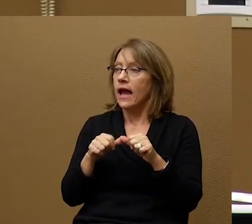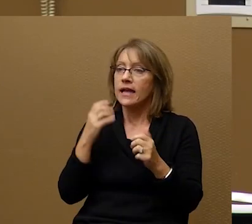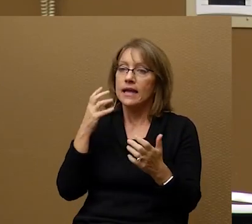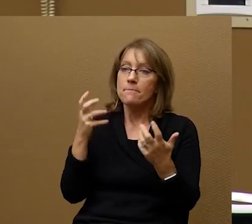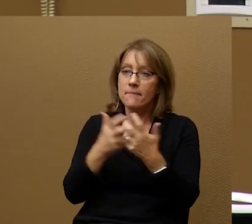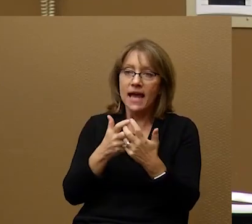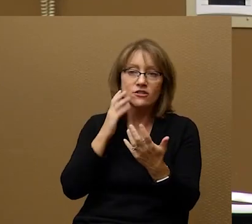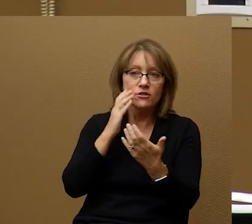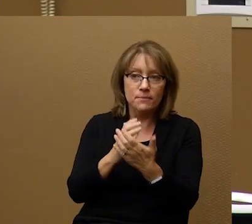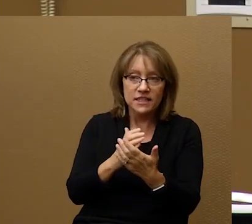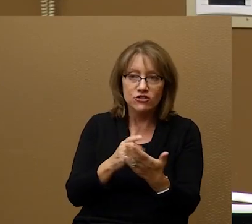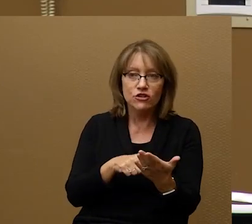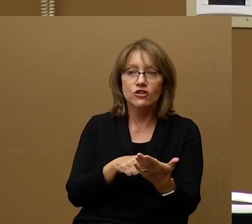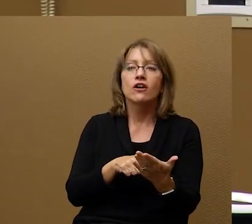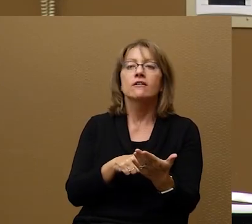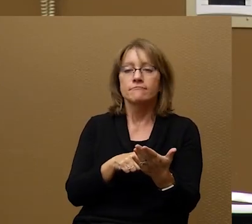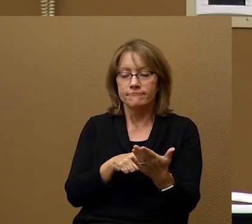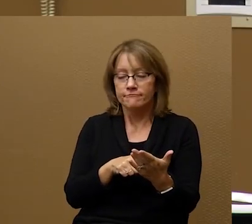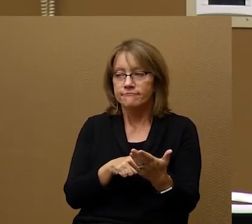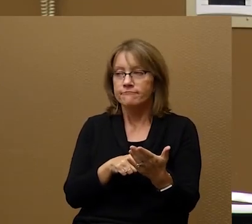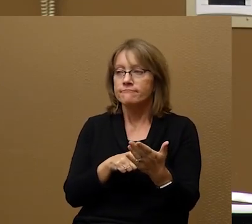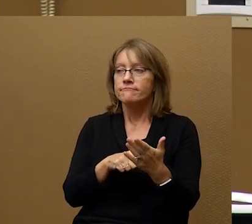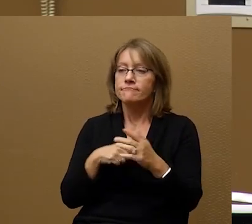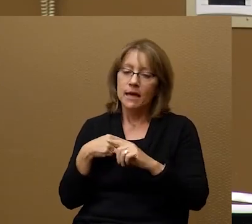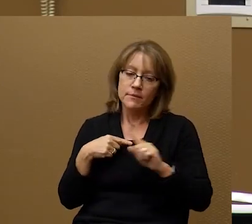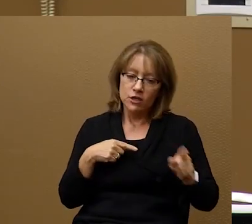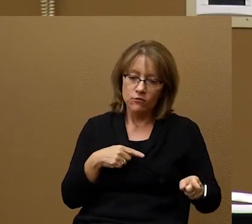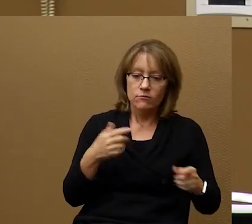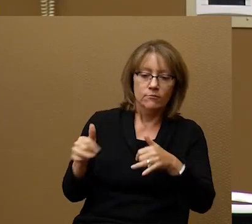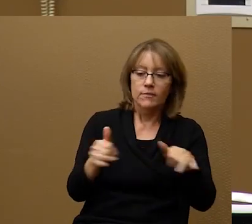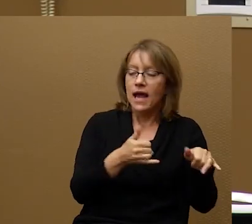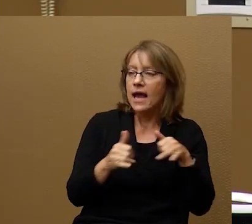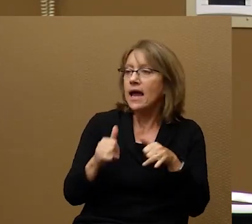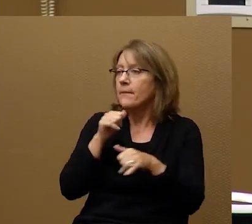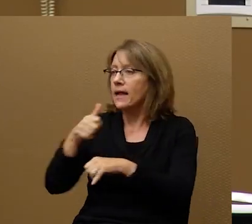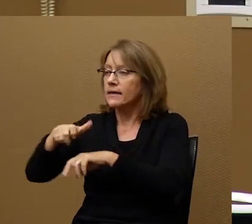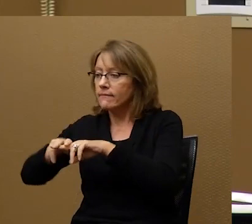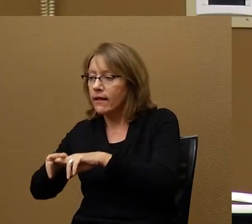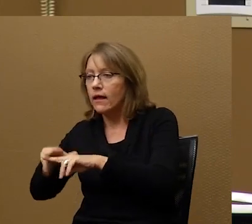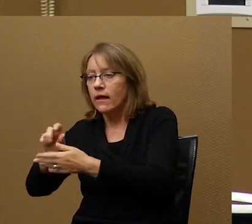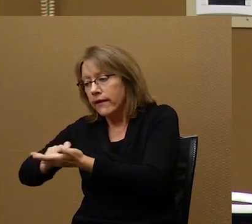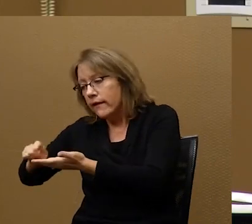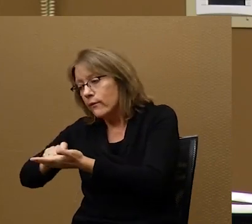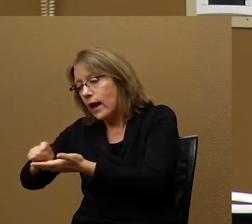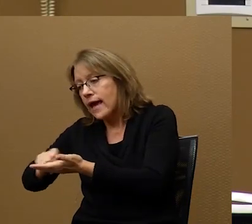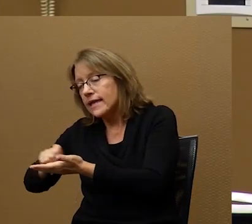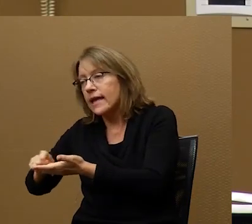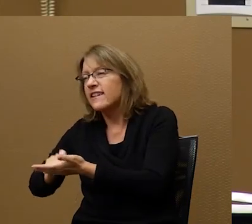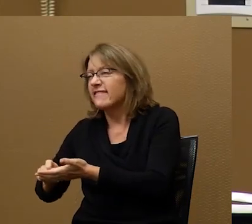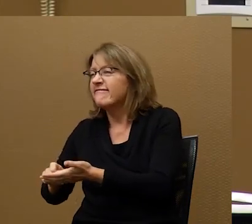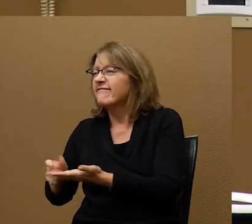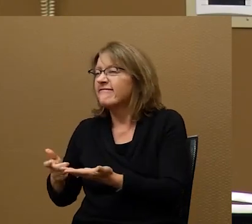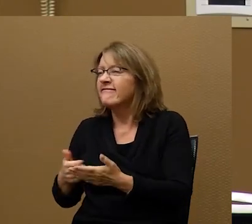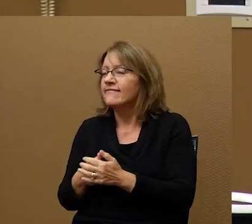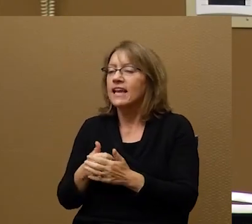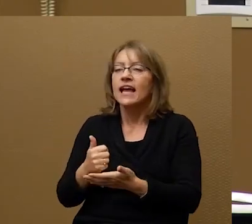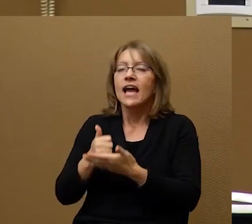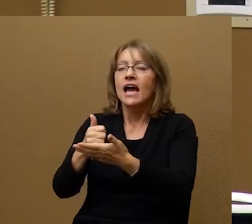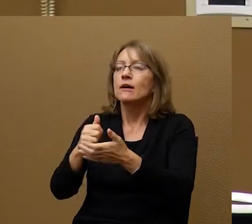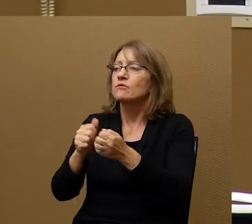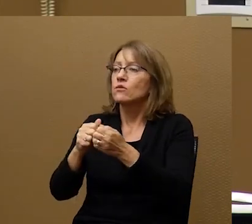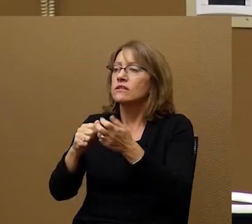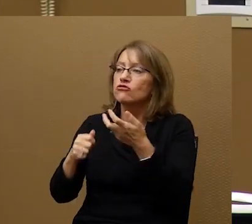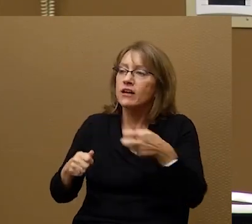picture, and then I know that I'm going to play. I'm not going to be working on writing. This helps with the